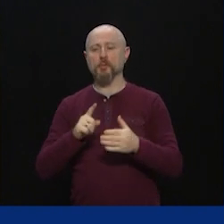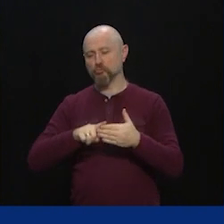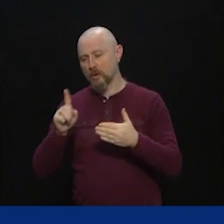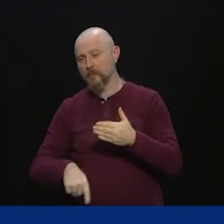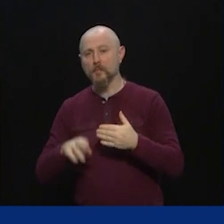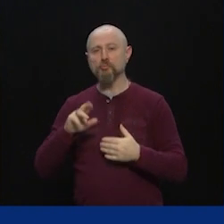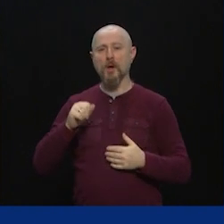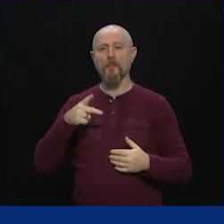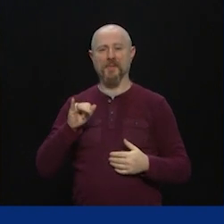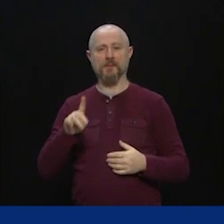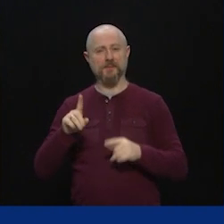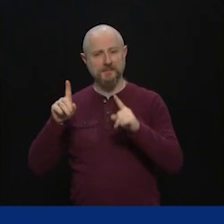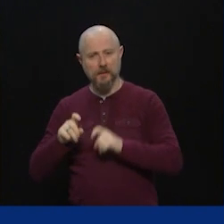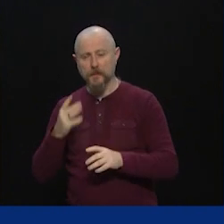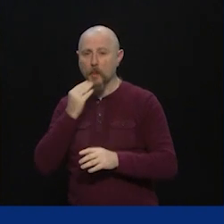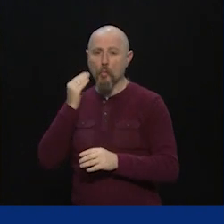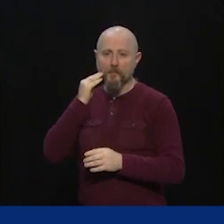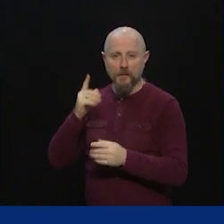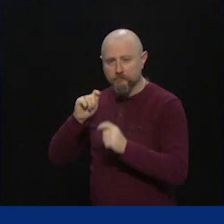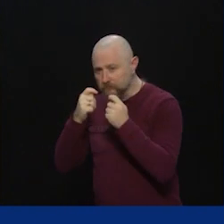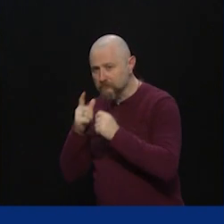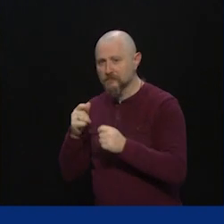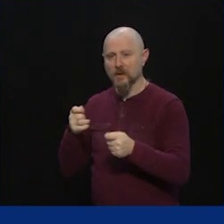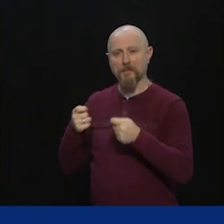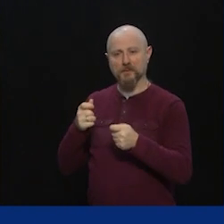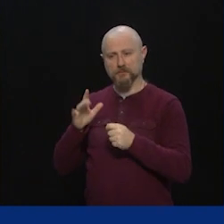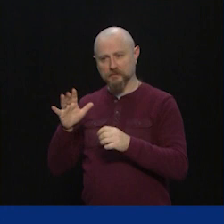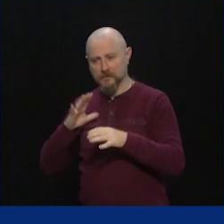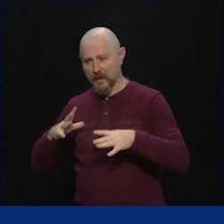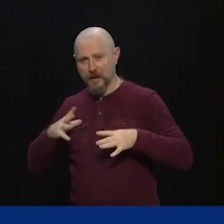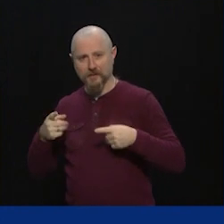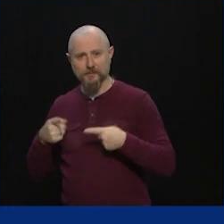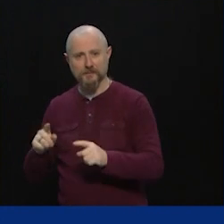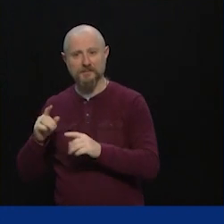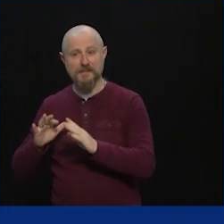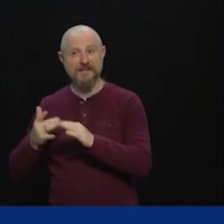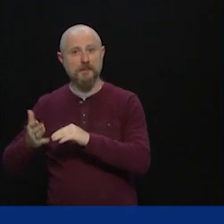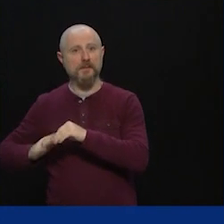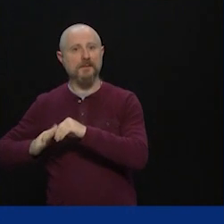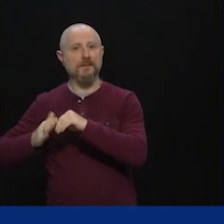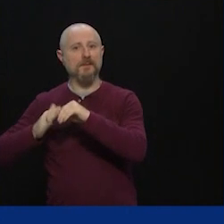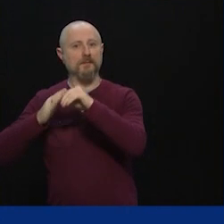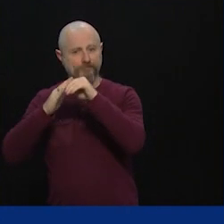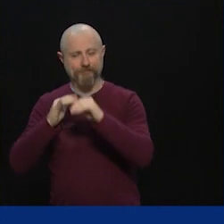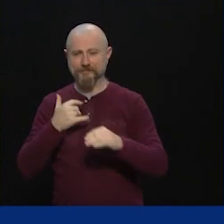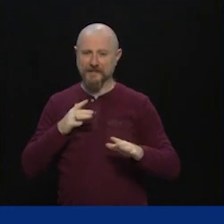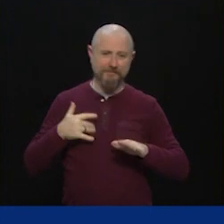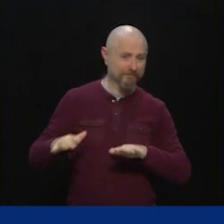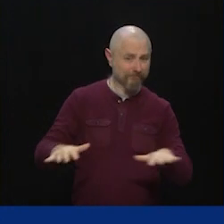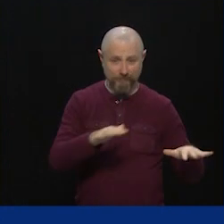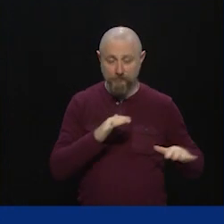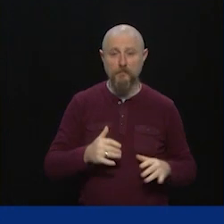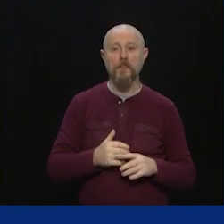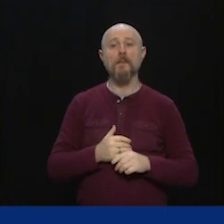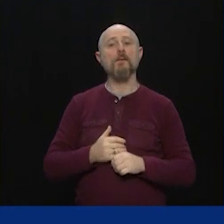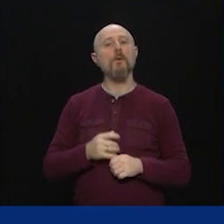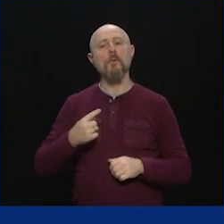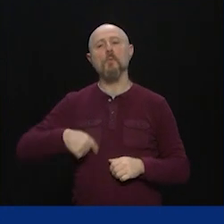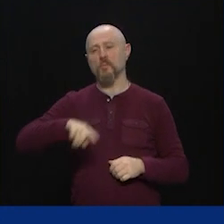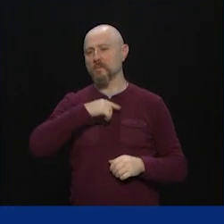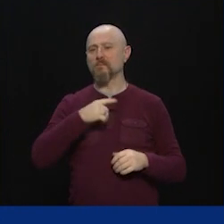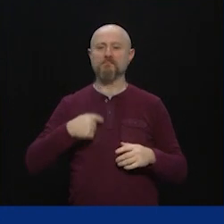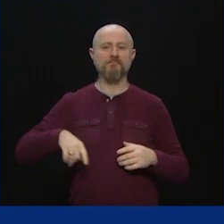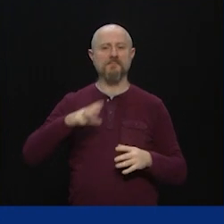manage the holiday surge. We are all sick of COVID, but the only way forward is to do this together. Get